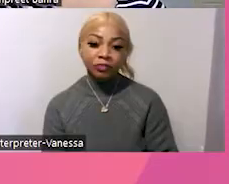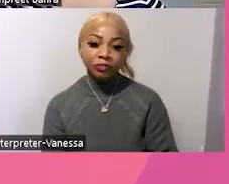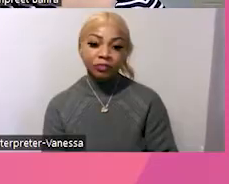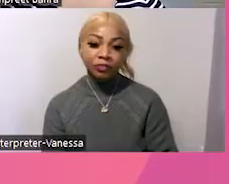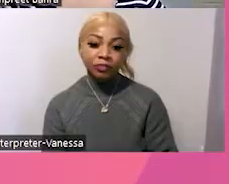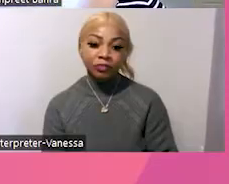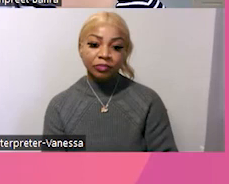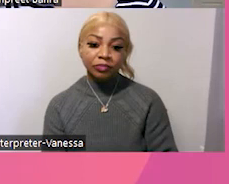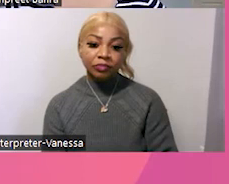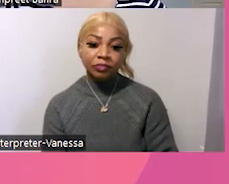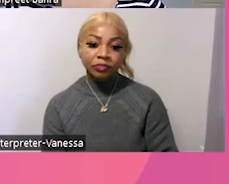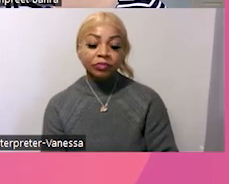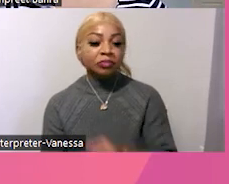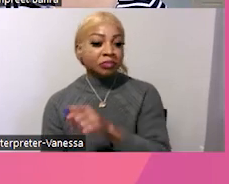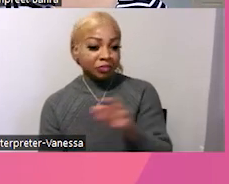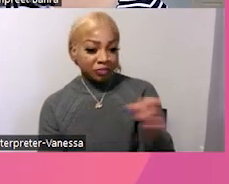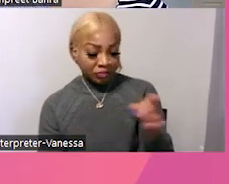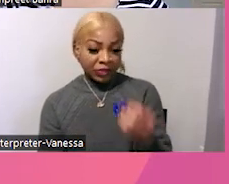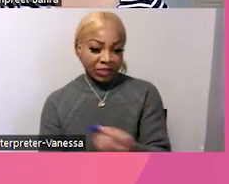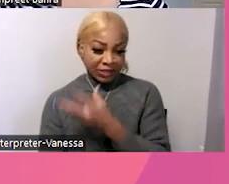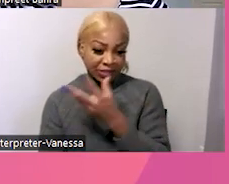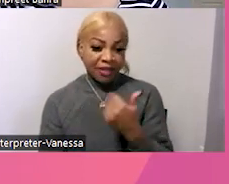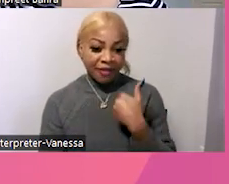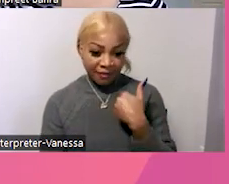at home, you have this slide. I'm going to